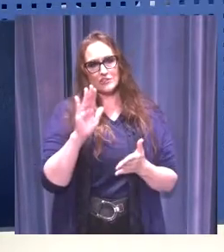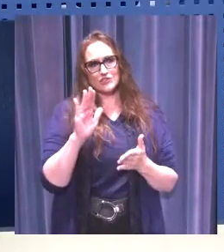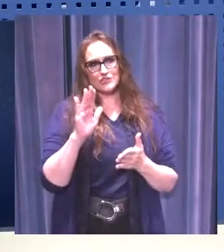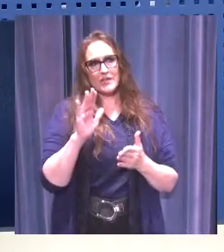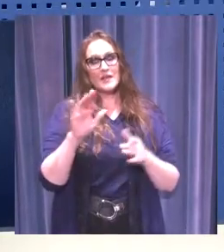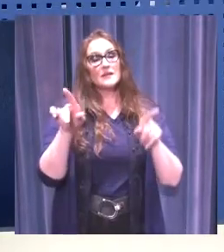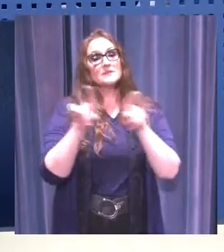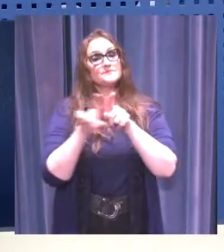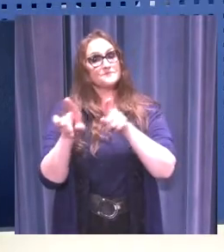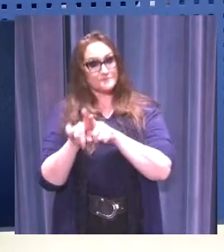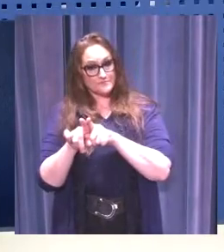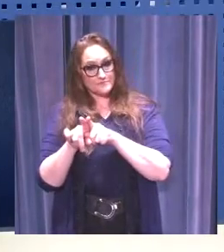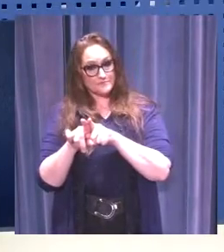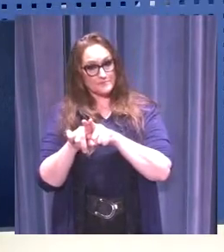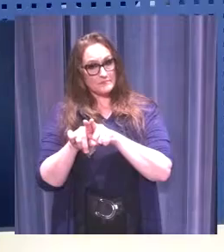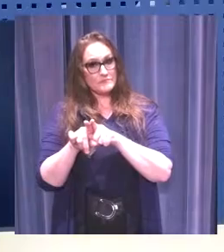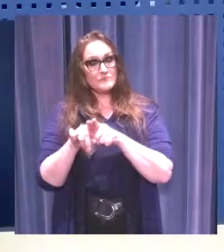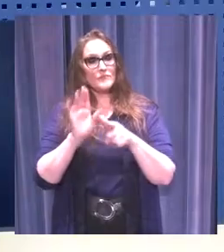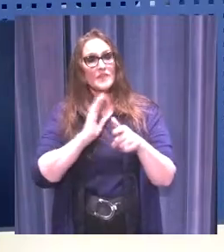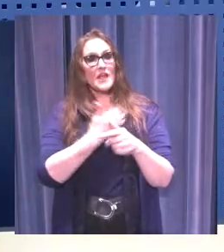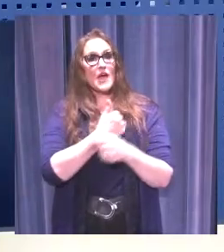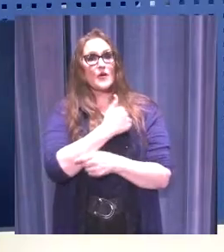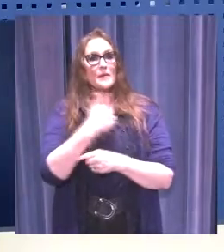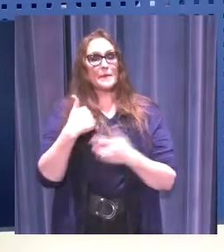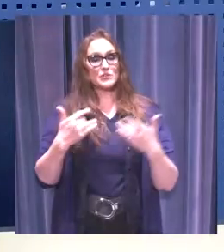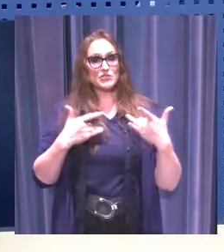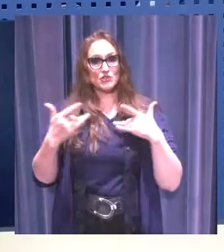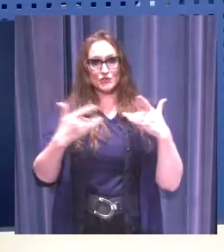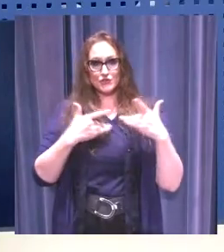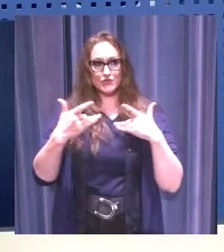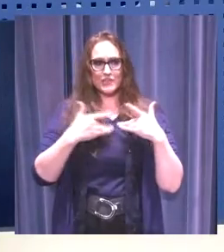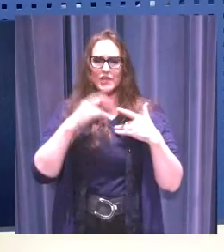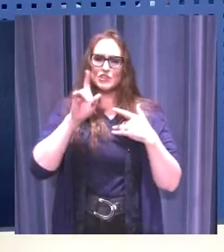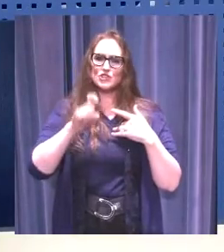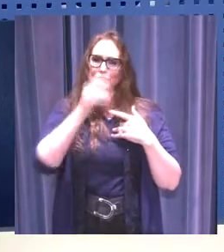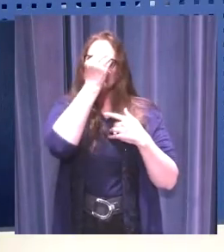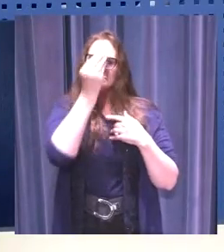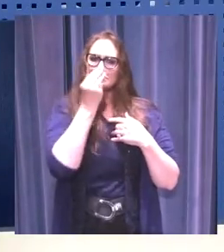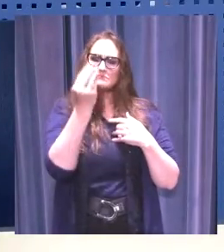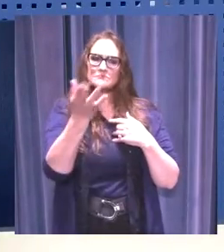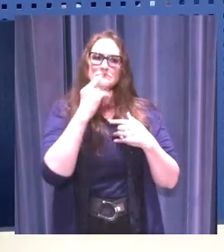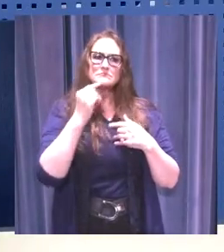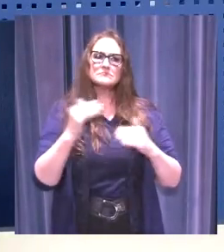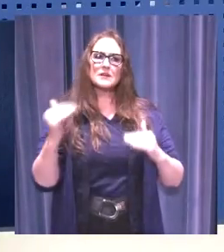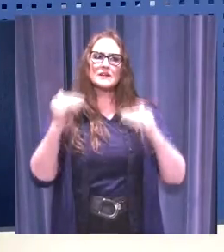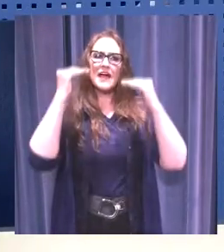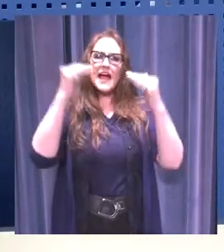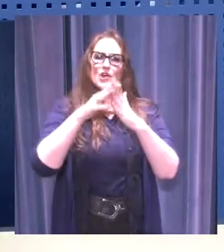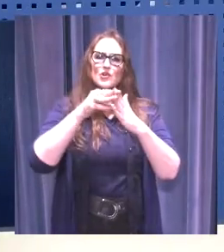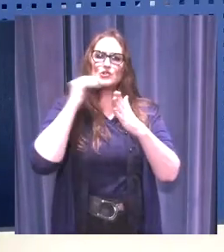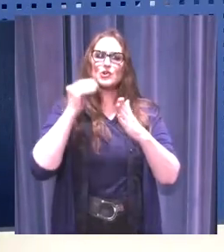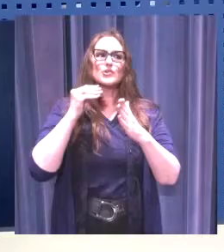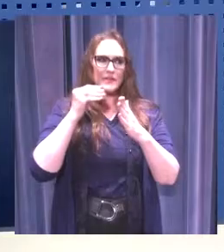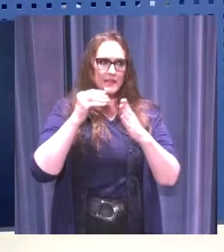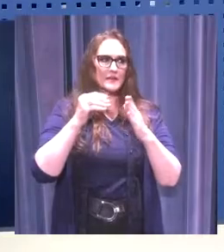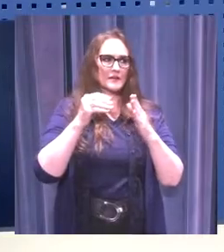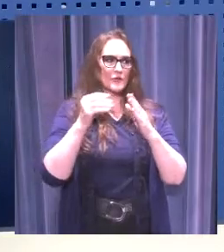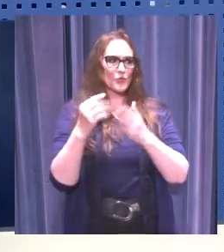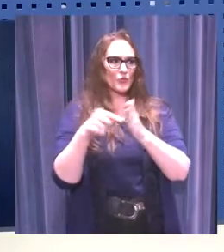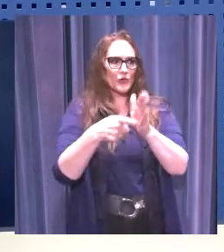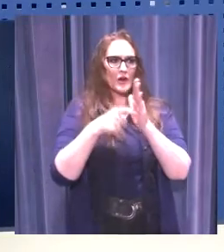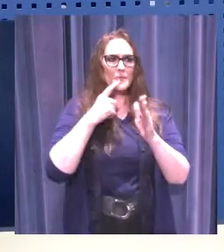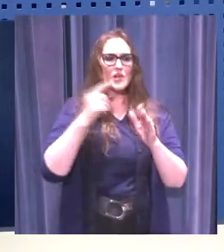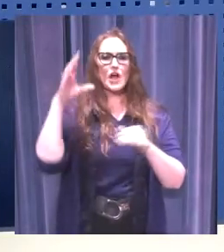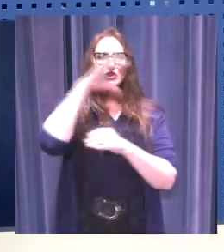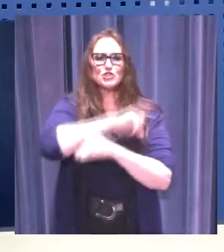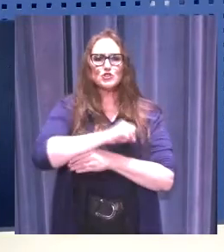In addition to our members' concerns, it should be noted that Higher Learning Commission requirements include what are called assumed